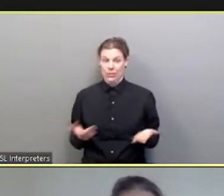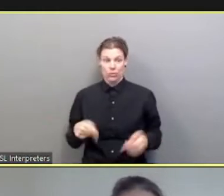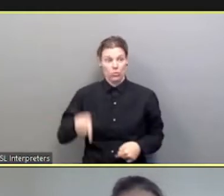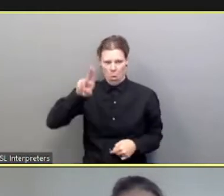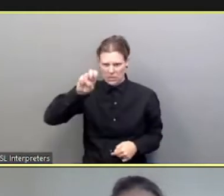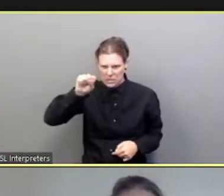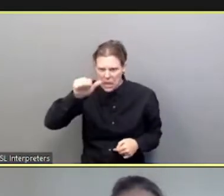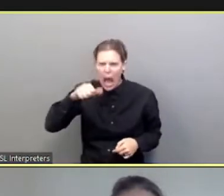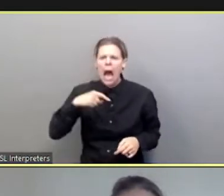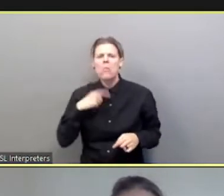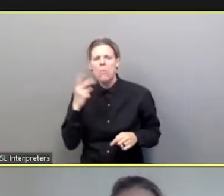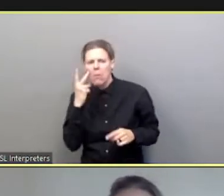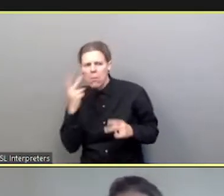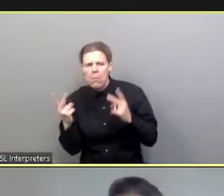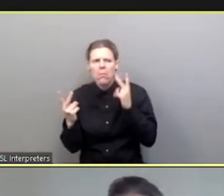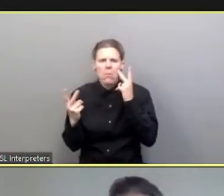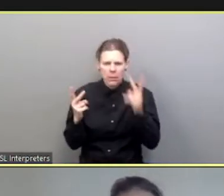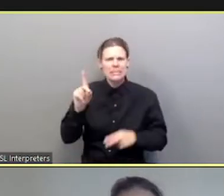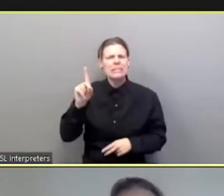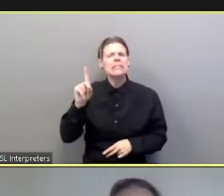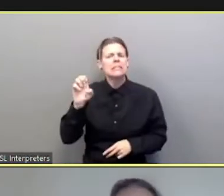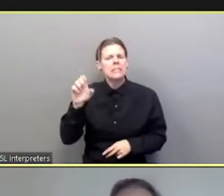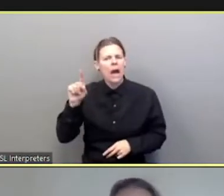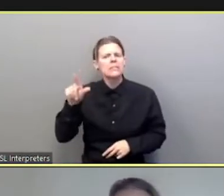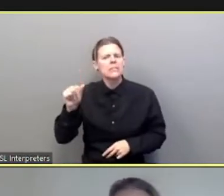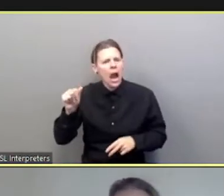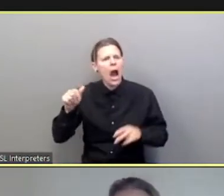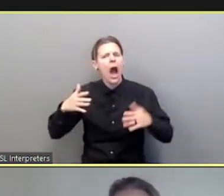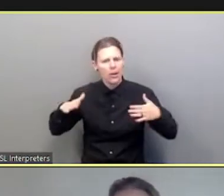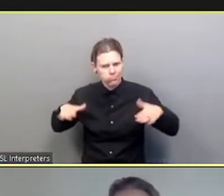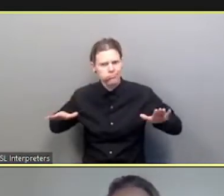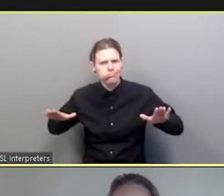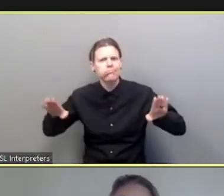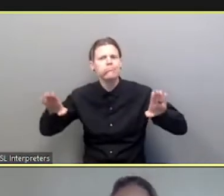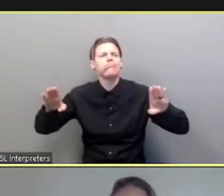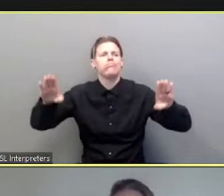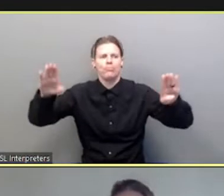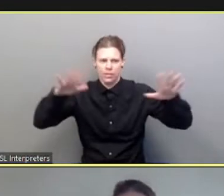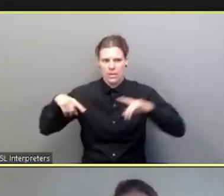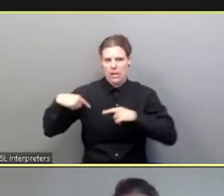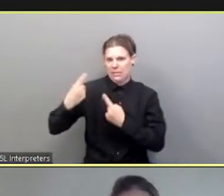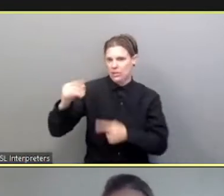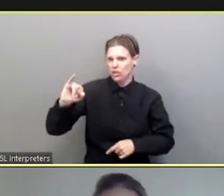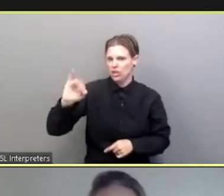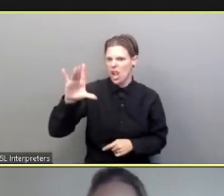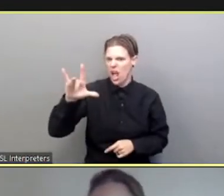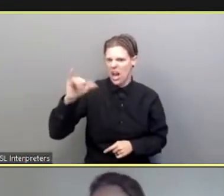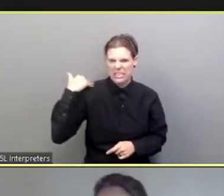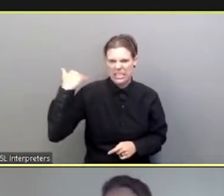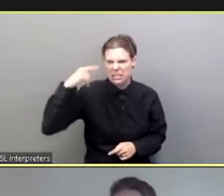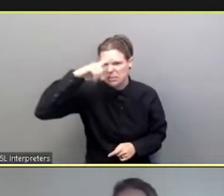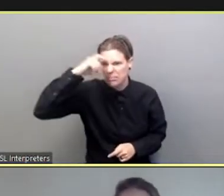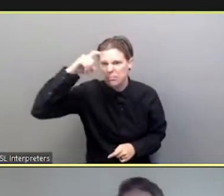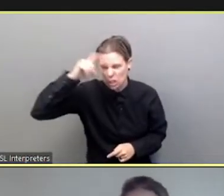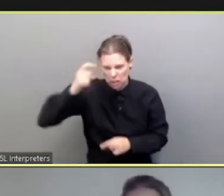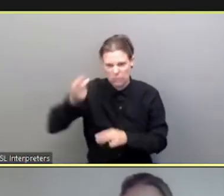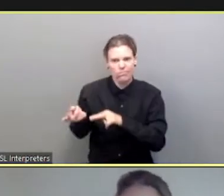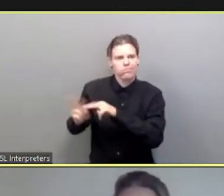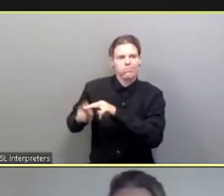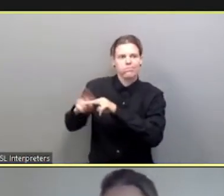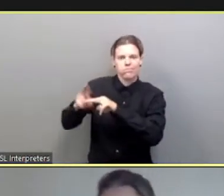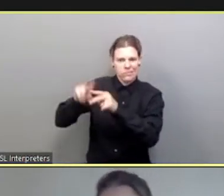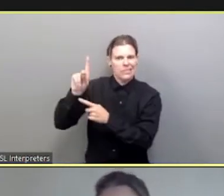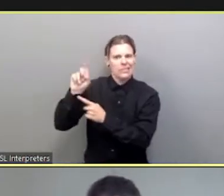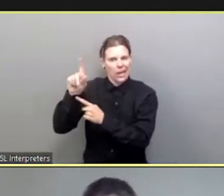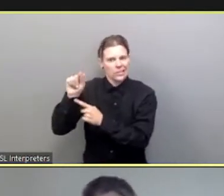which began in about July. And most folks in the United States are now